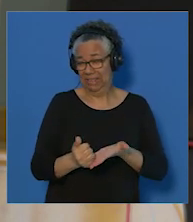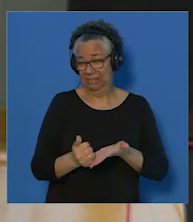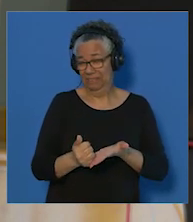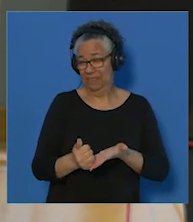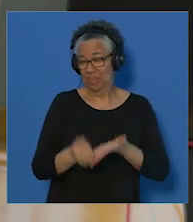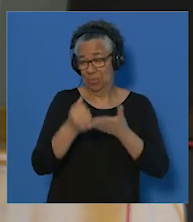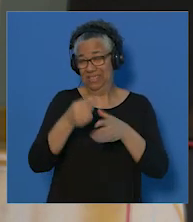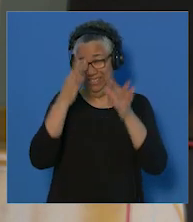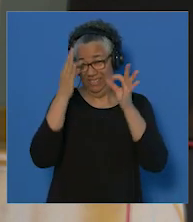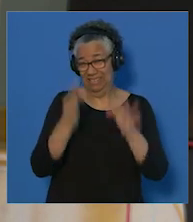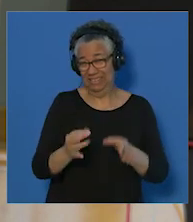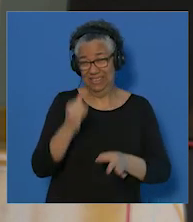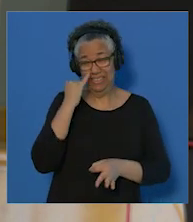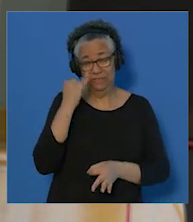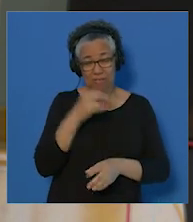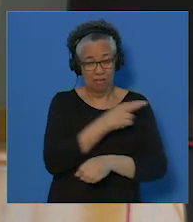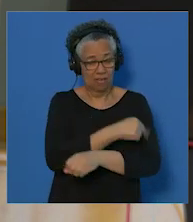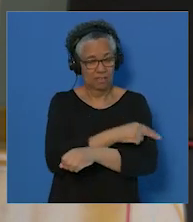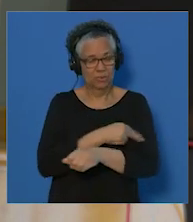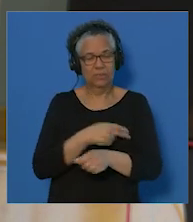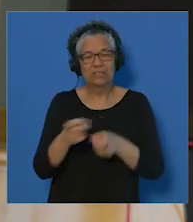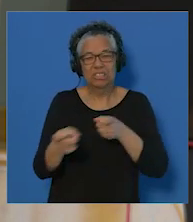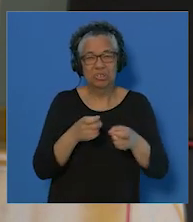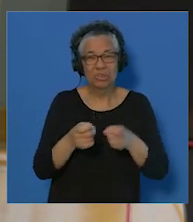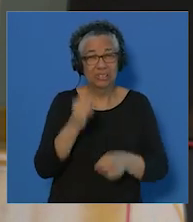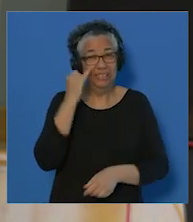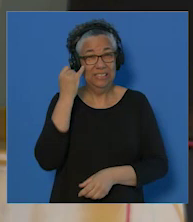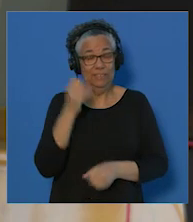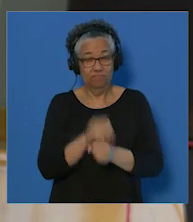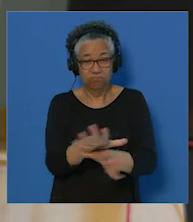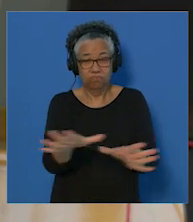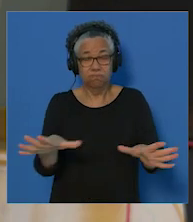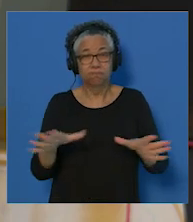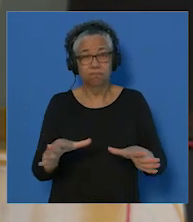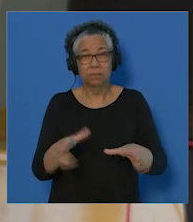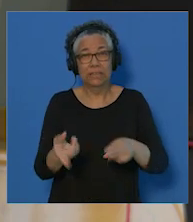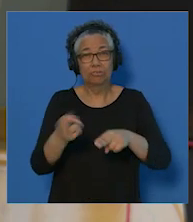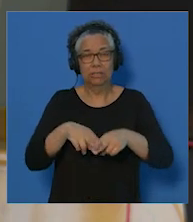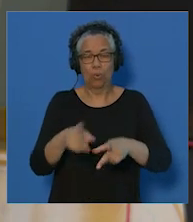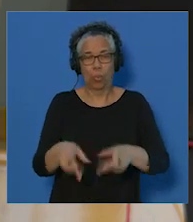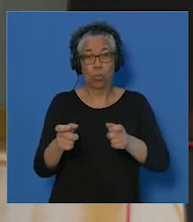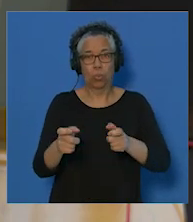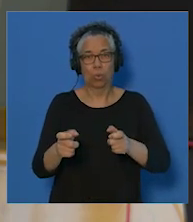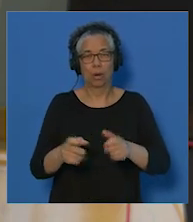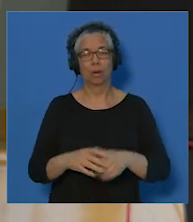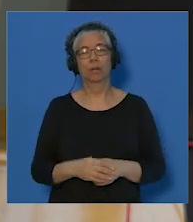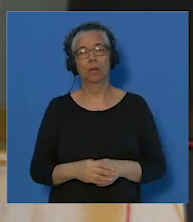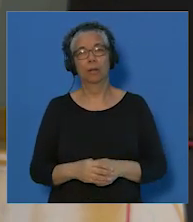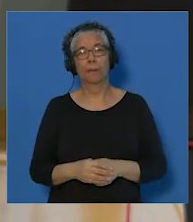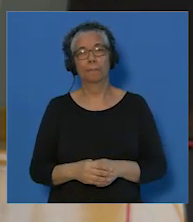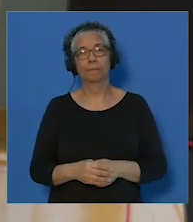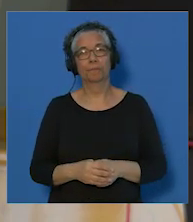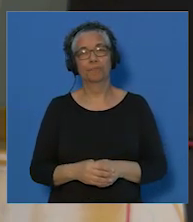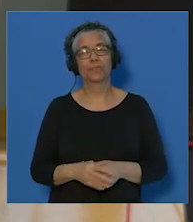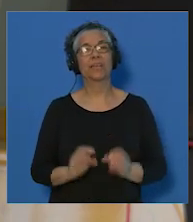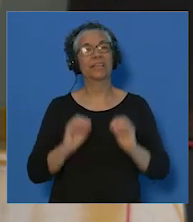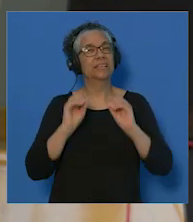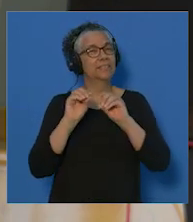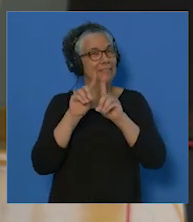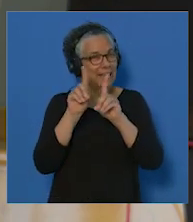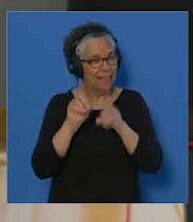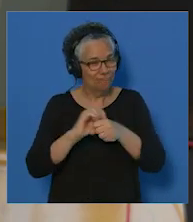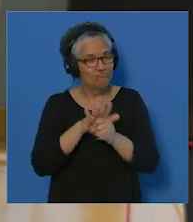if COVID-19 cases were to increase sharply. COVID-19 is putting our health systems to the